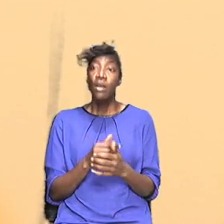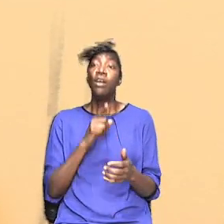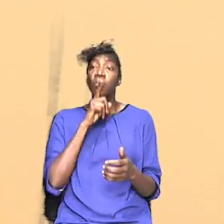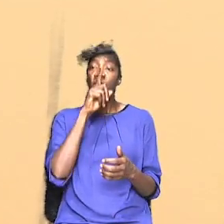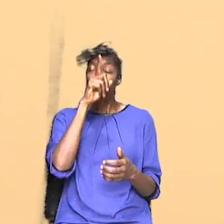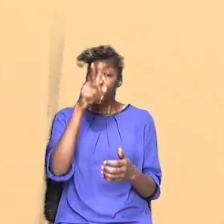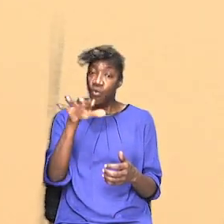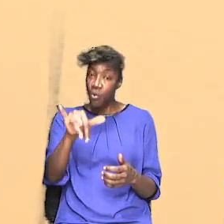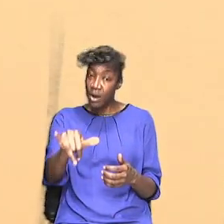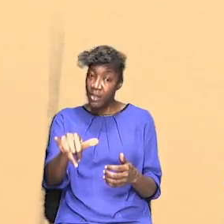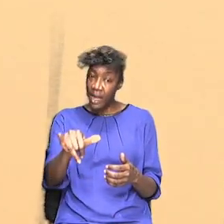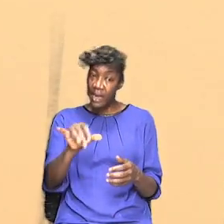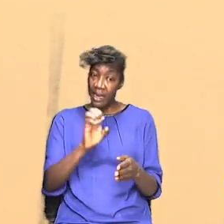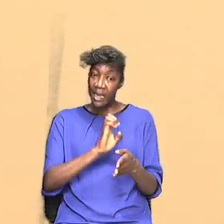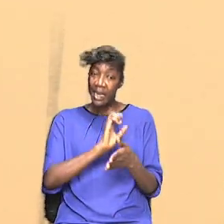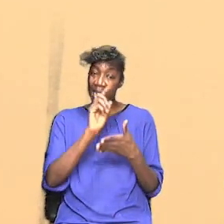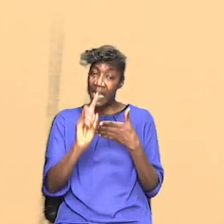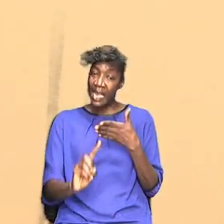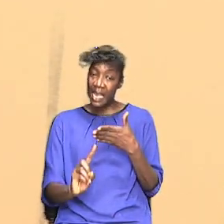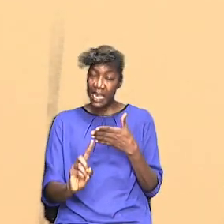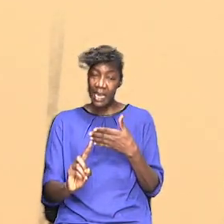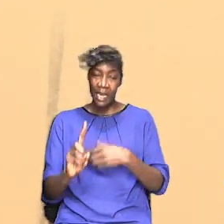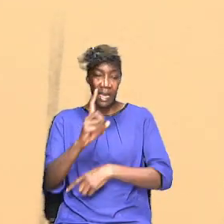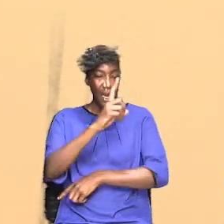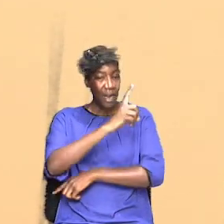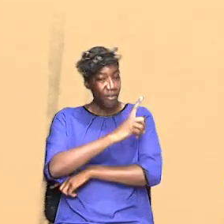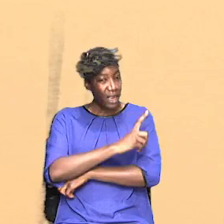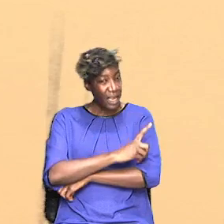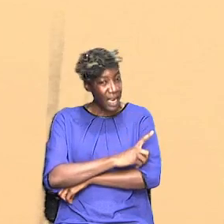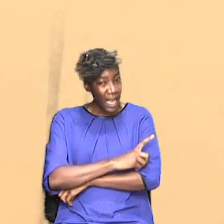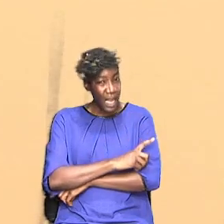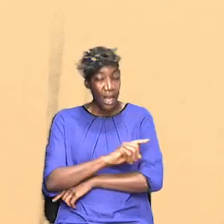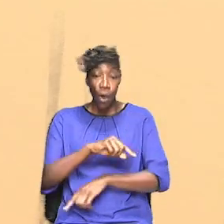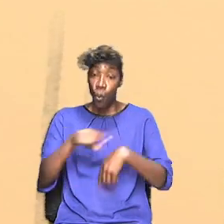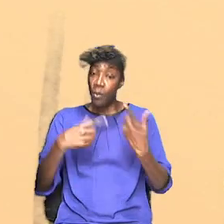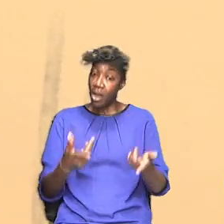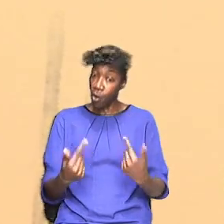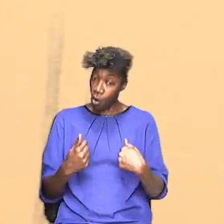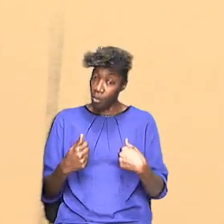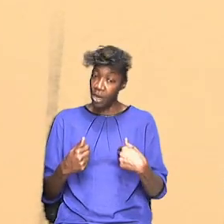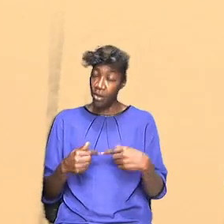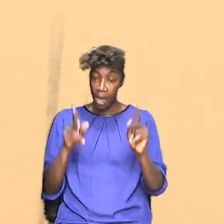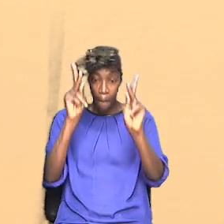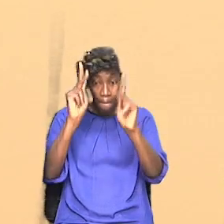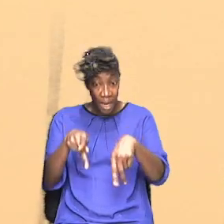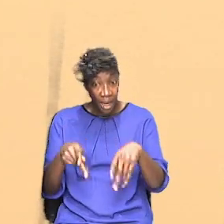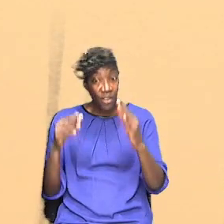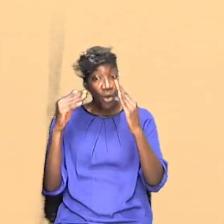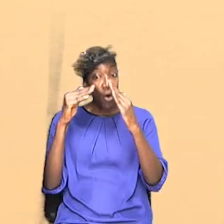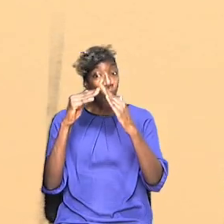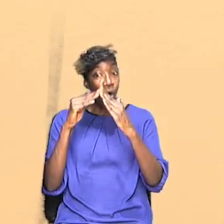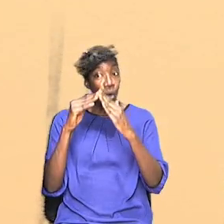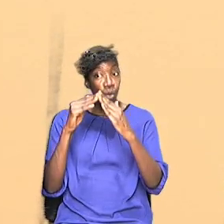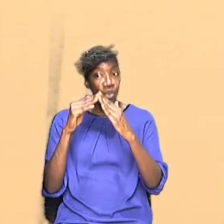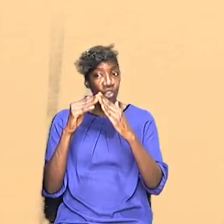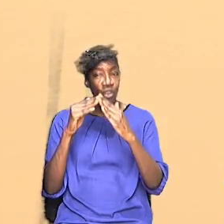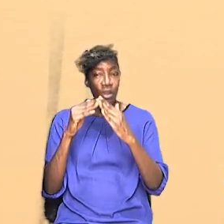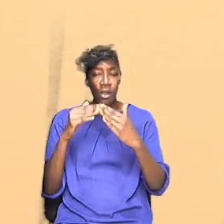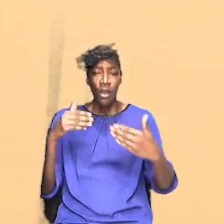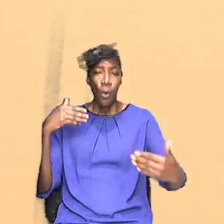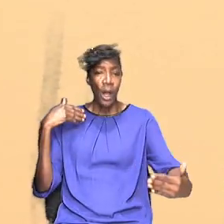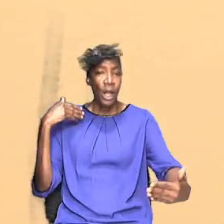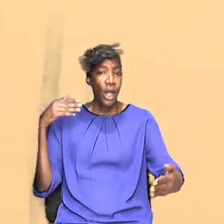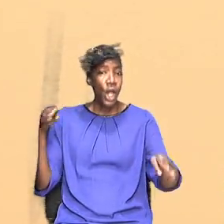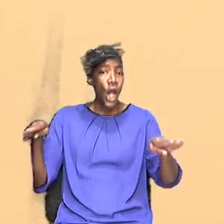I would ensure that at the end of the day, when I come into that person's house, they would have, in our culture, we would have locked the